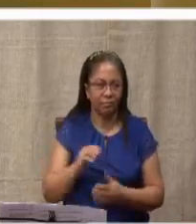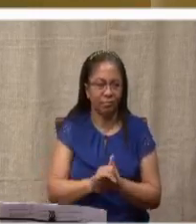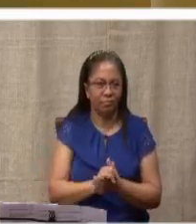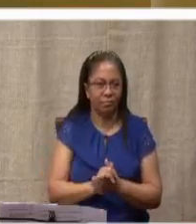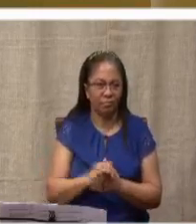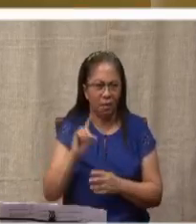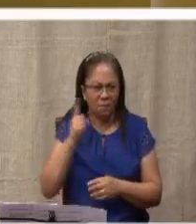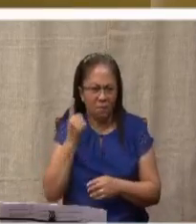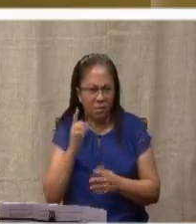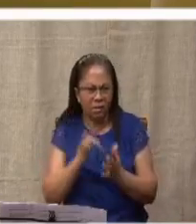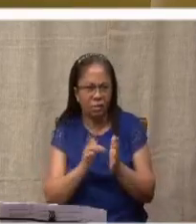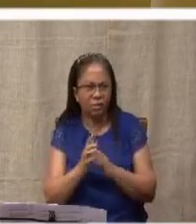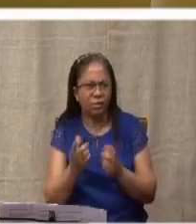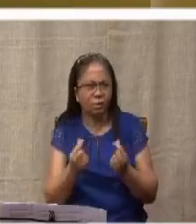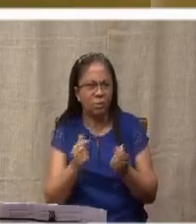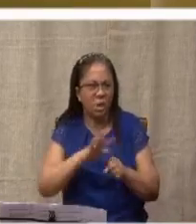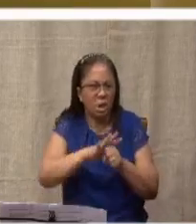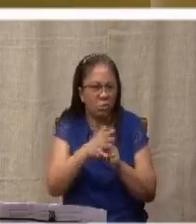devil